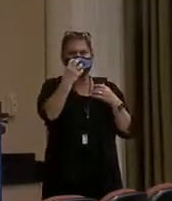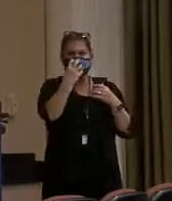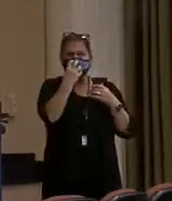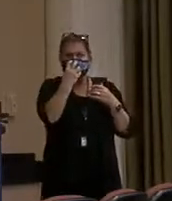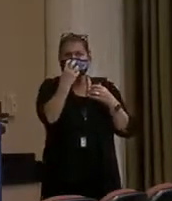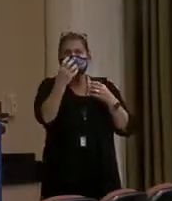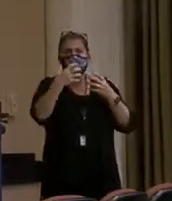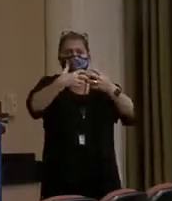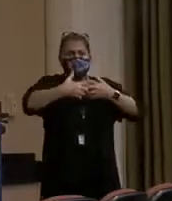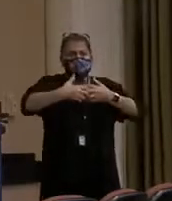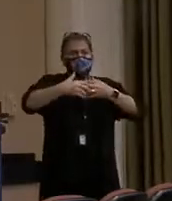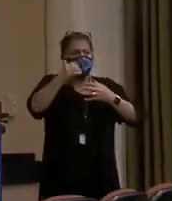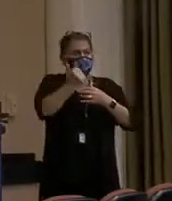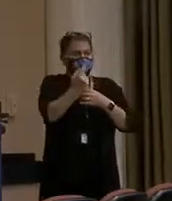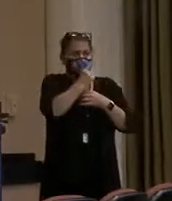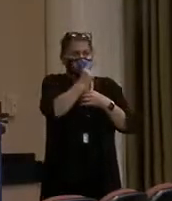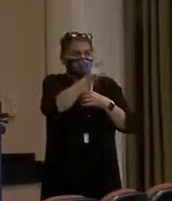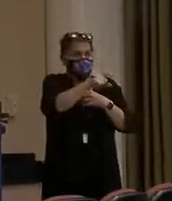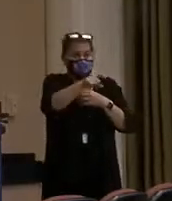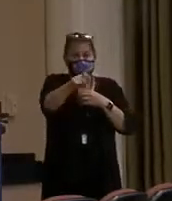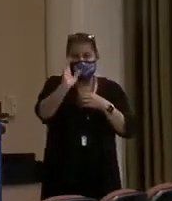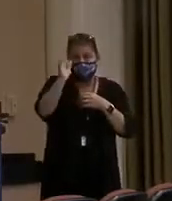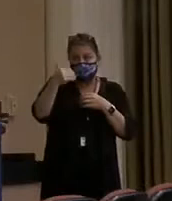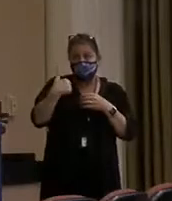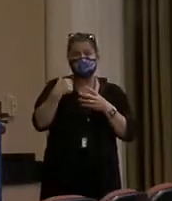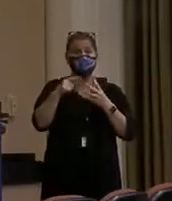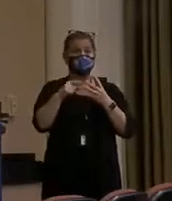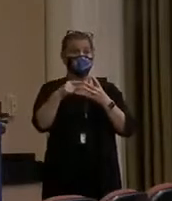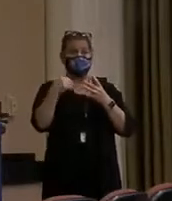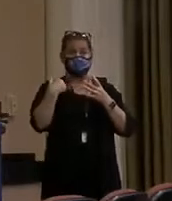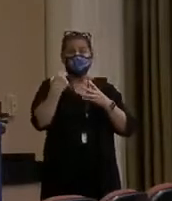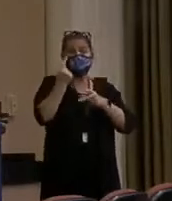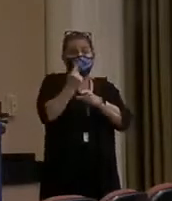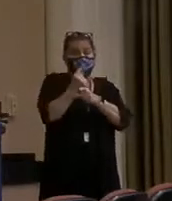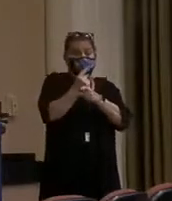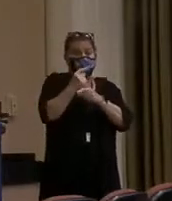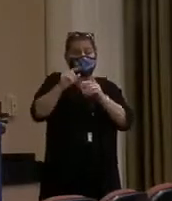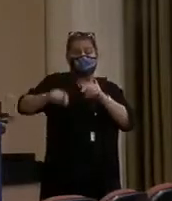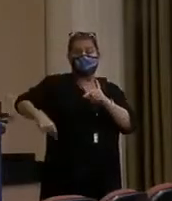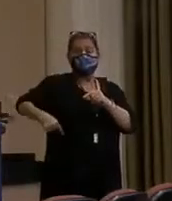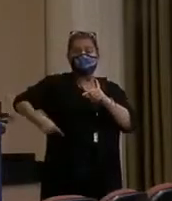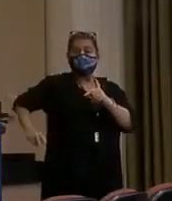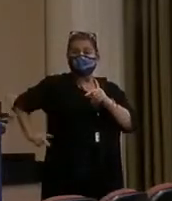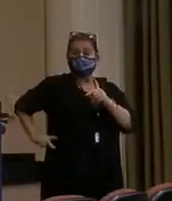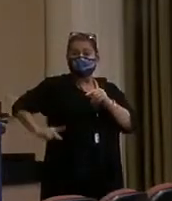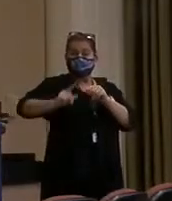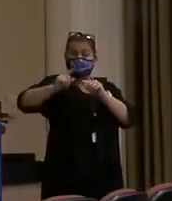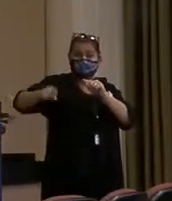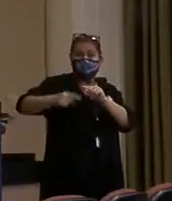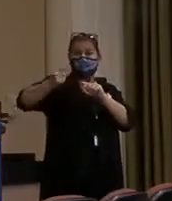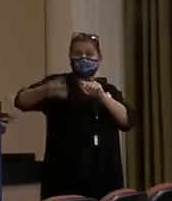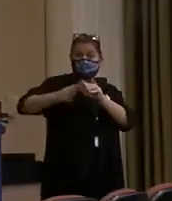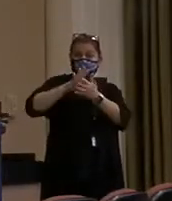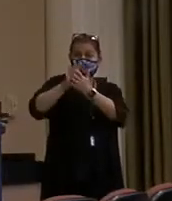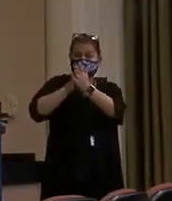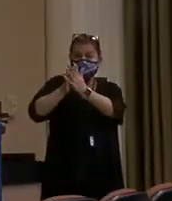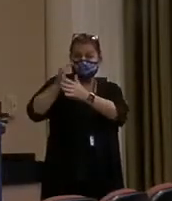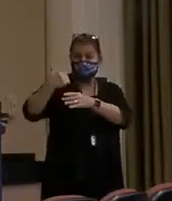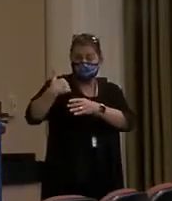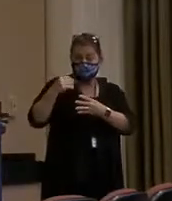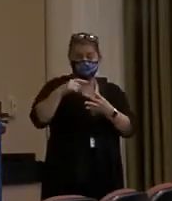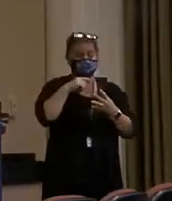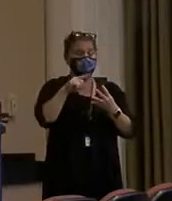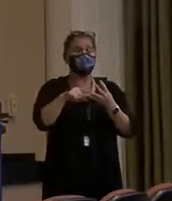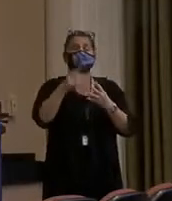every patient that needed it? Was there going to be appropriate dialysis for every patient that needed it? And